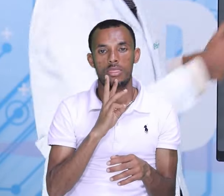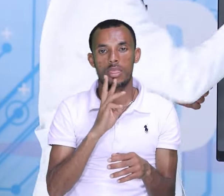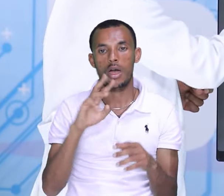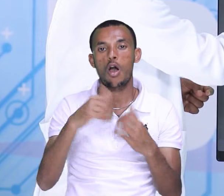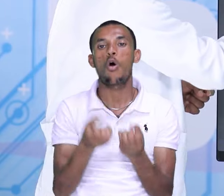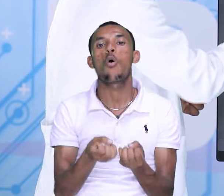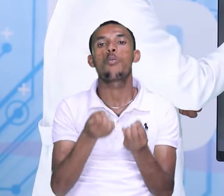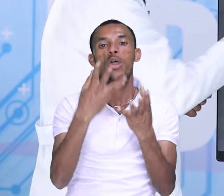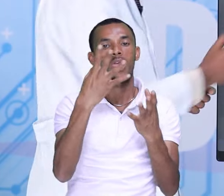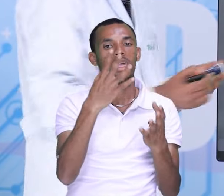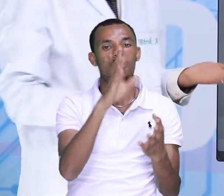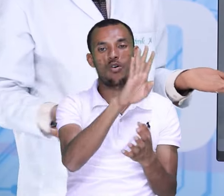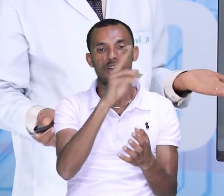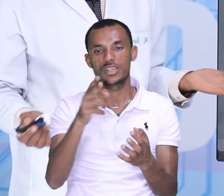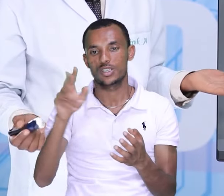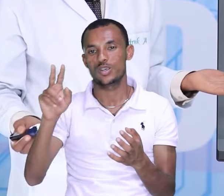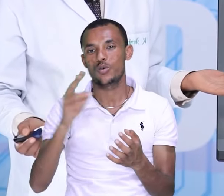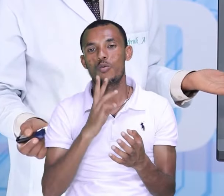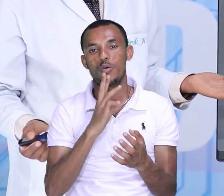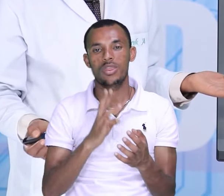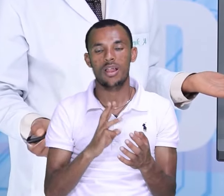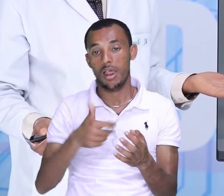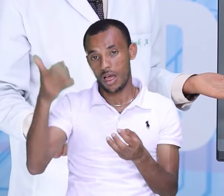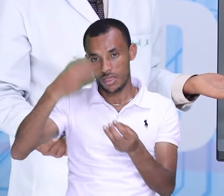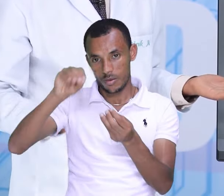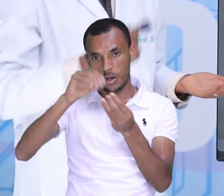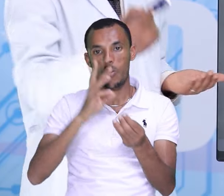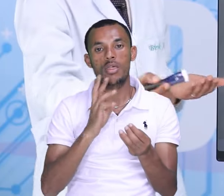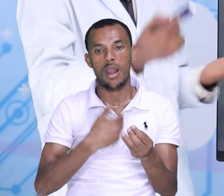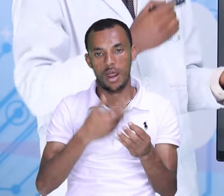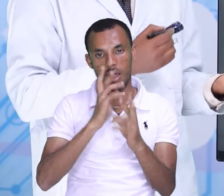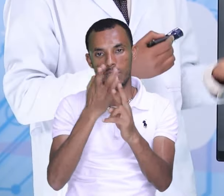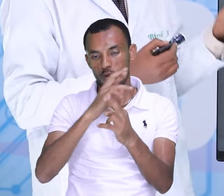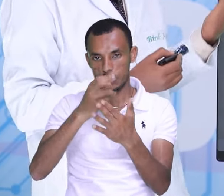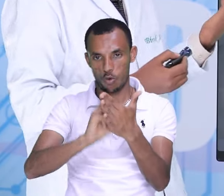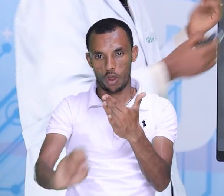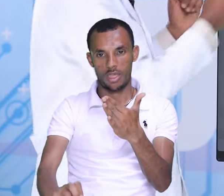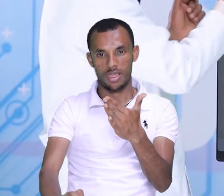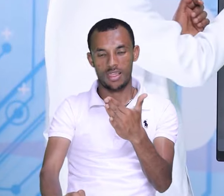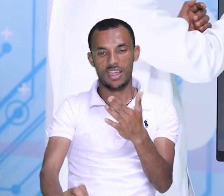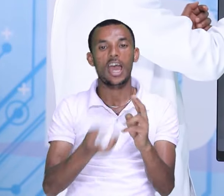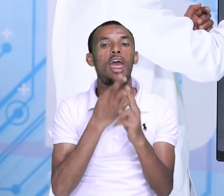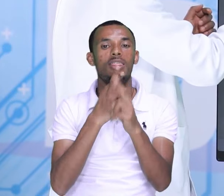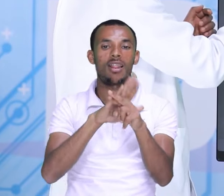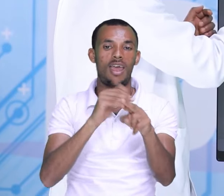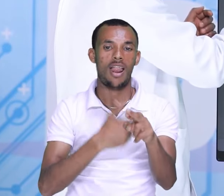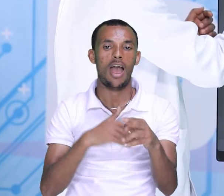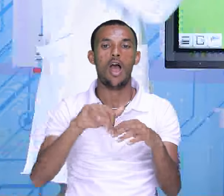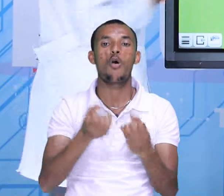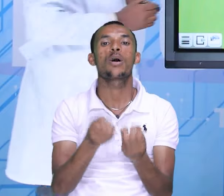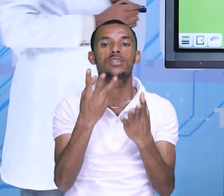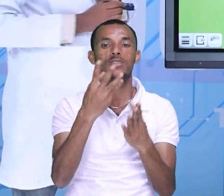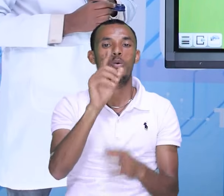many H2? 4H2. Is there any remaining water? Yes. In which position? Reactant or product position? In reactant position, how much?